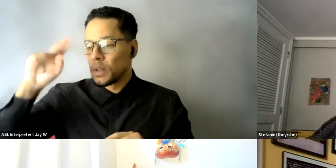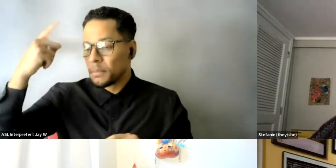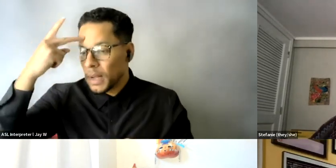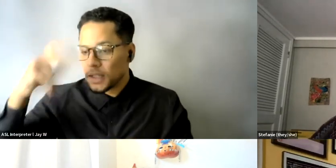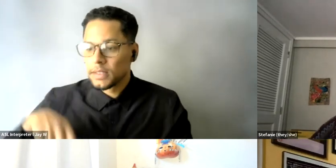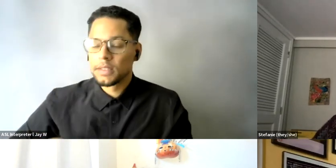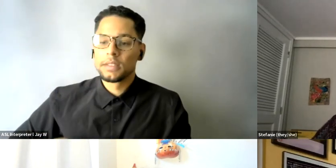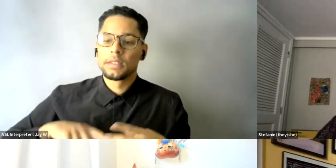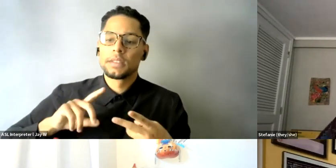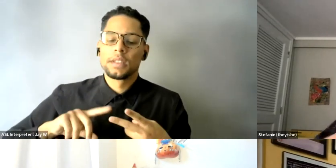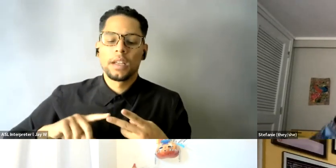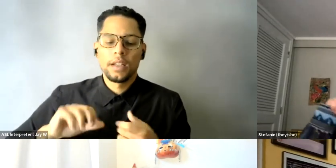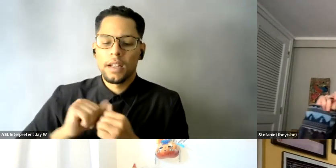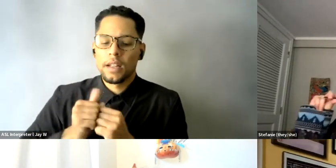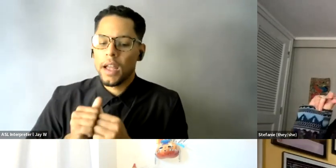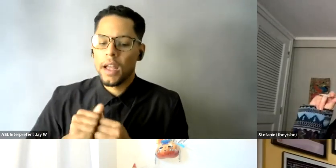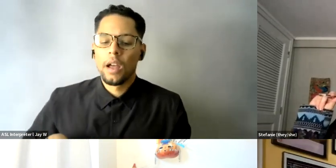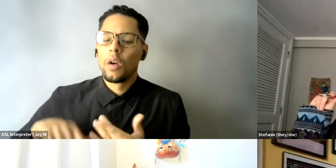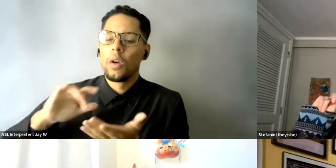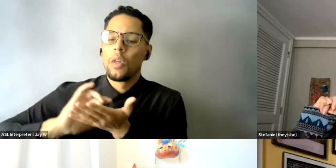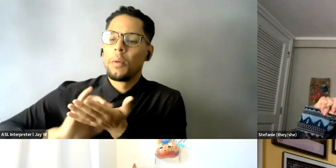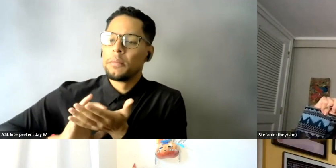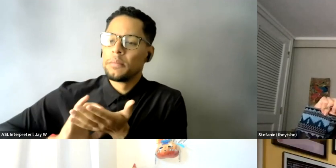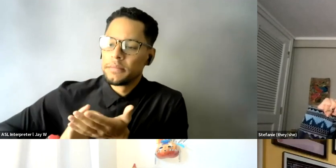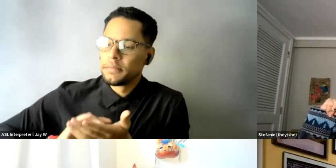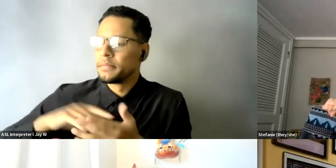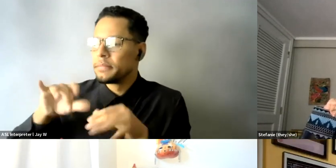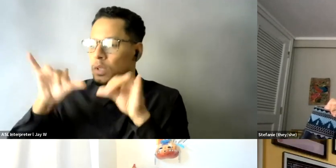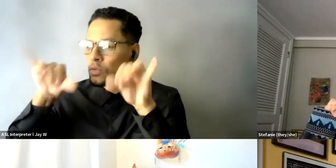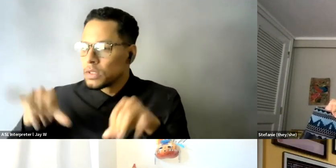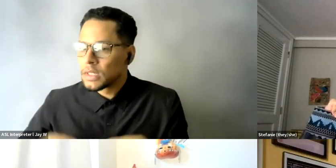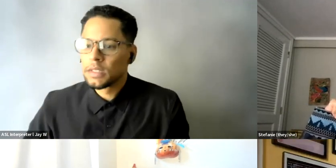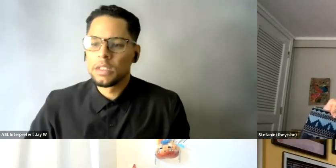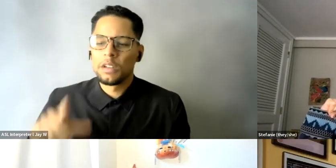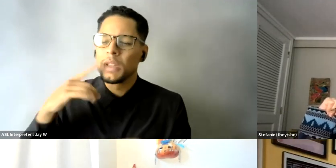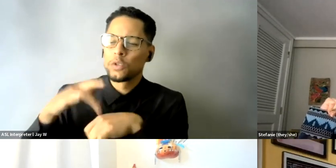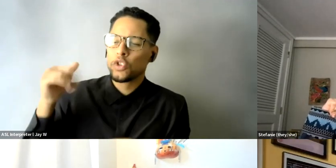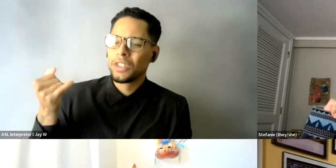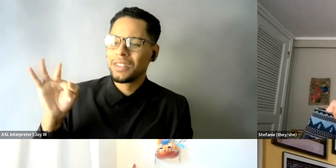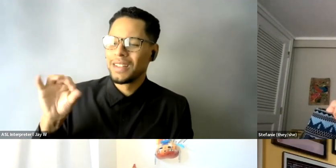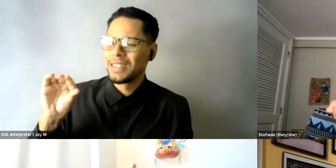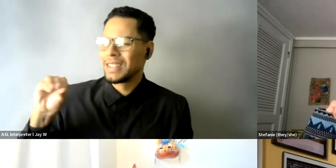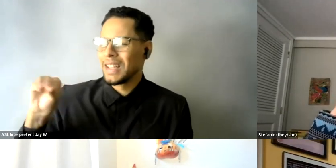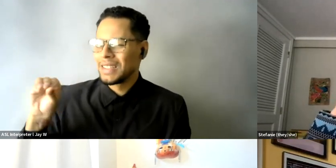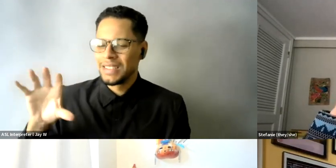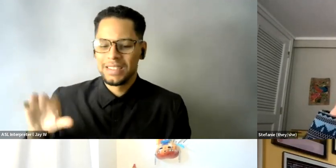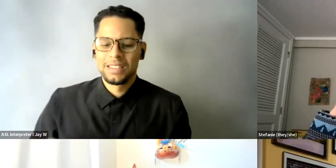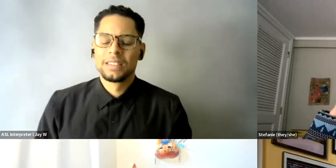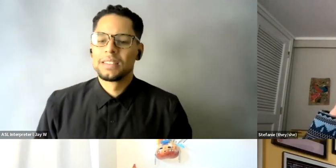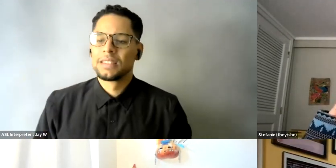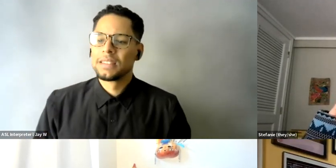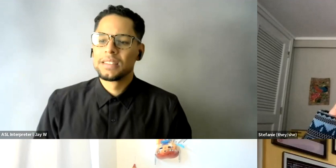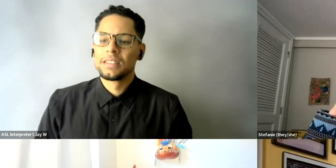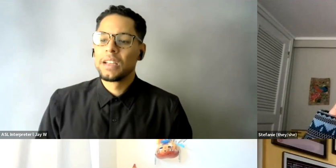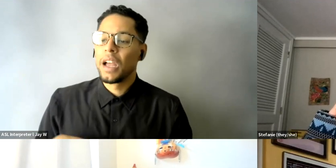know, the biomedical system was situated. It was like the early 1990s. And so, you know, I was straight up